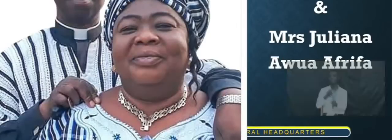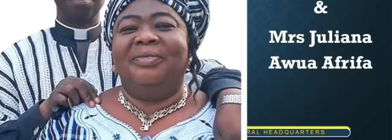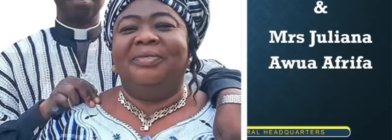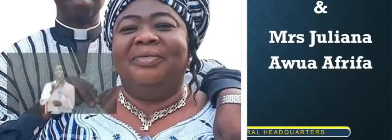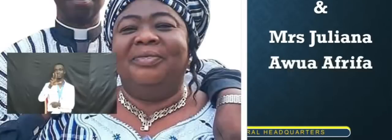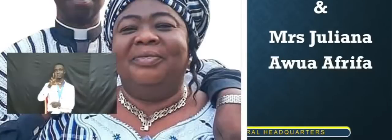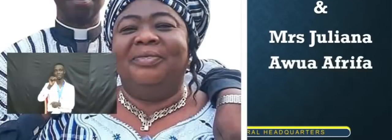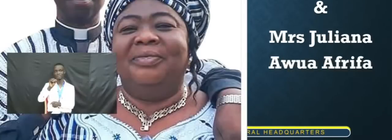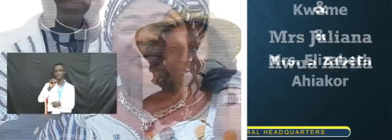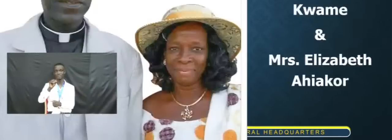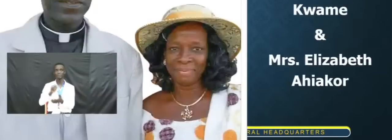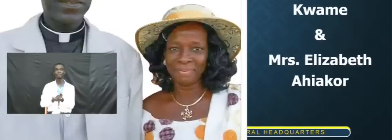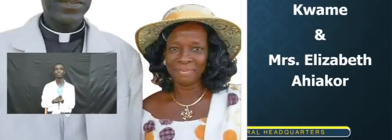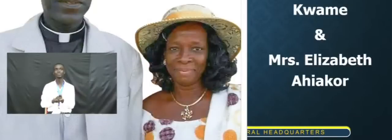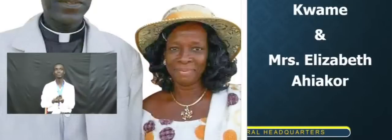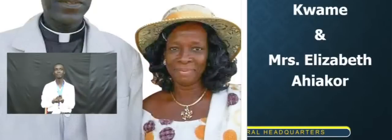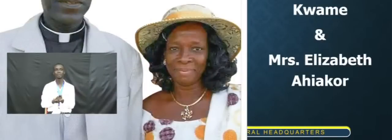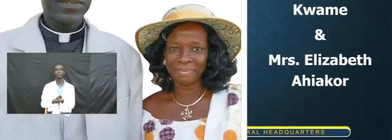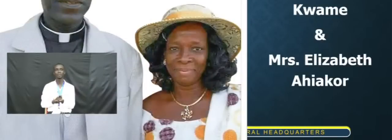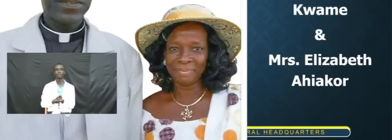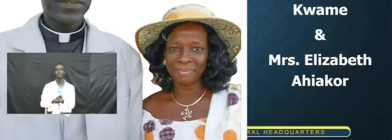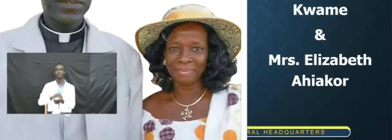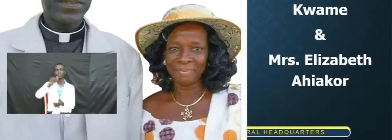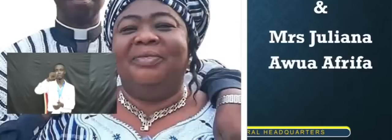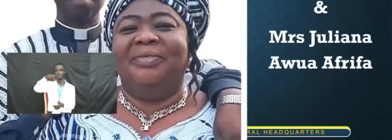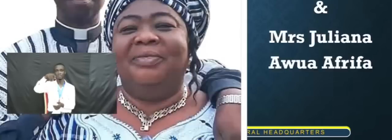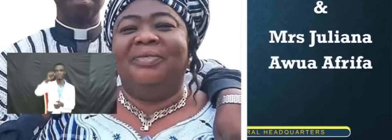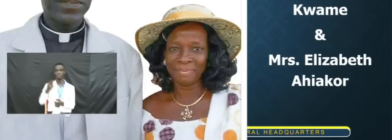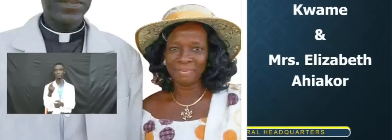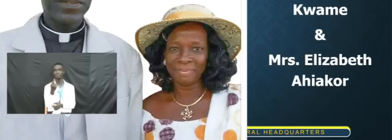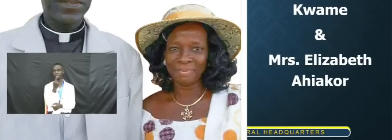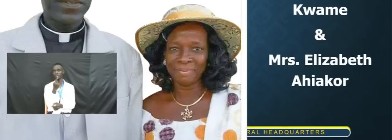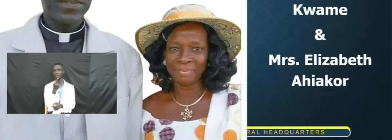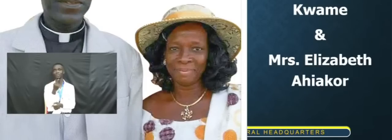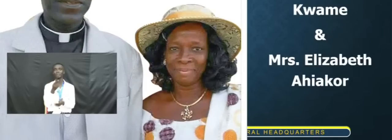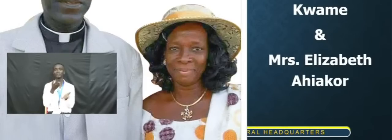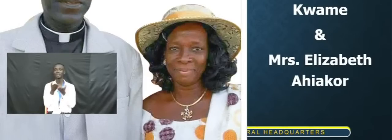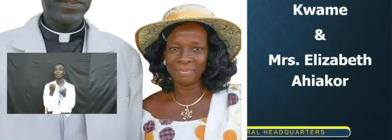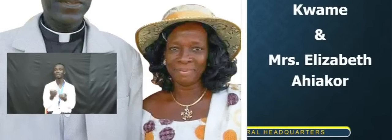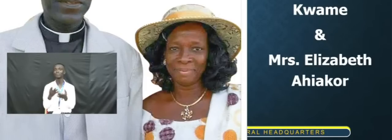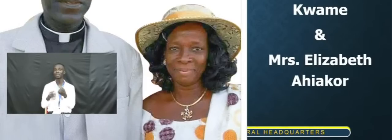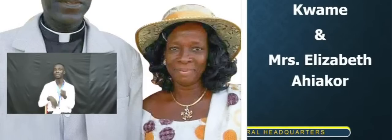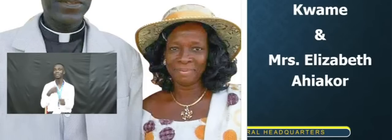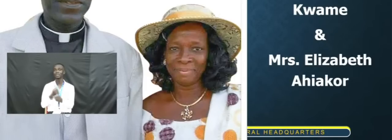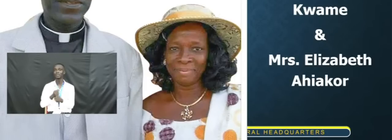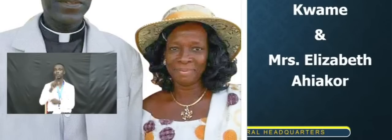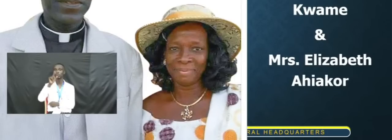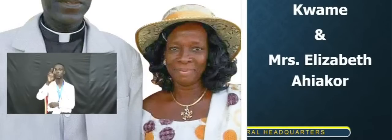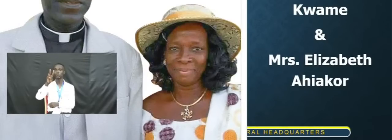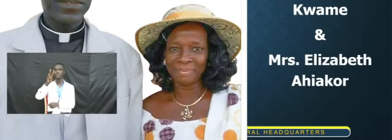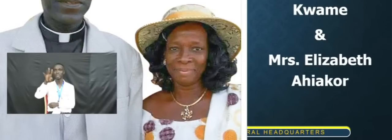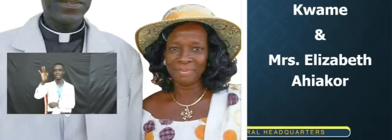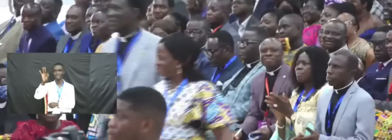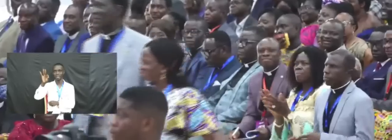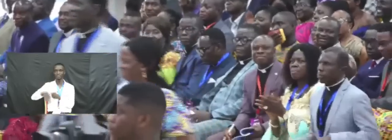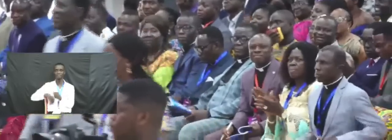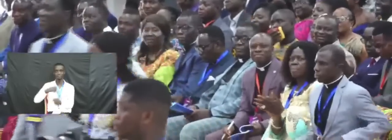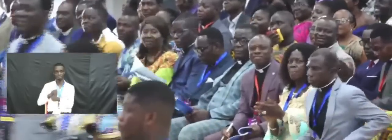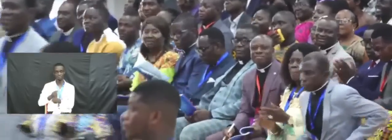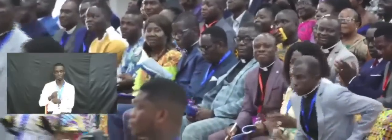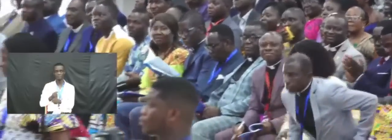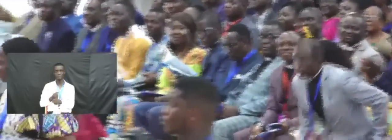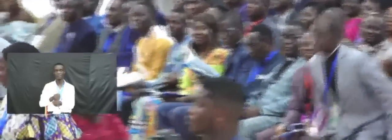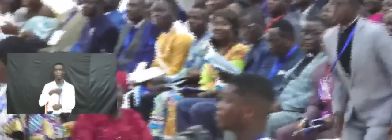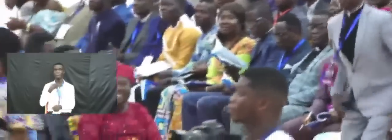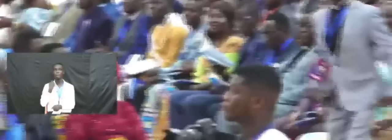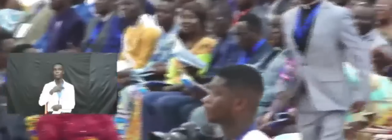Apostle Moses Kwami Ako he served for 29 years. Pastor Samuel